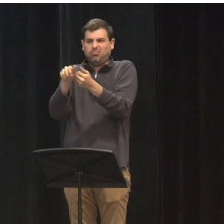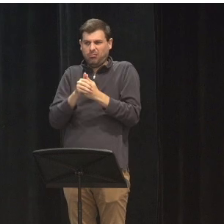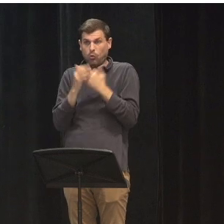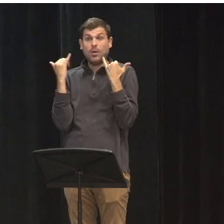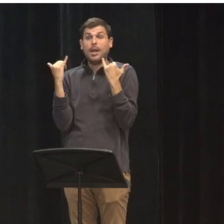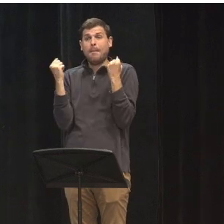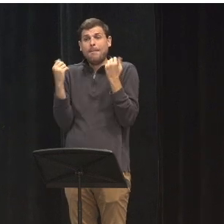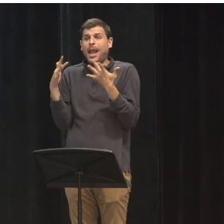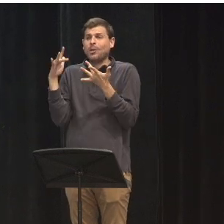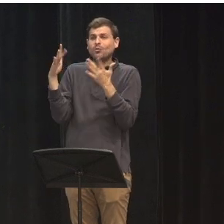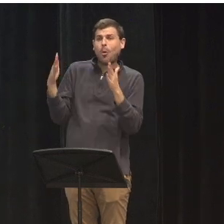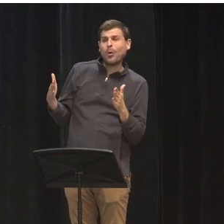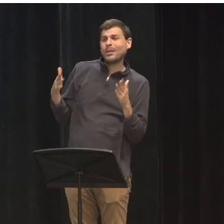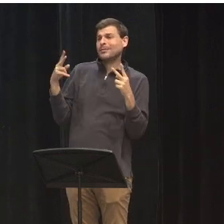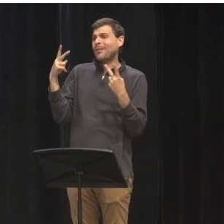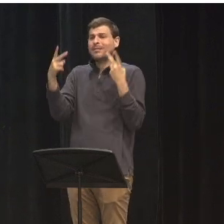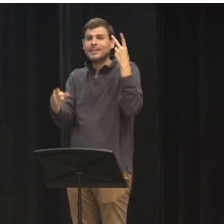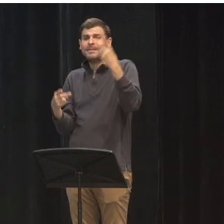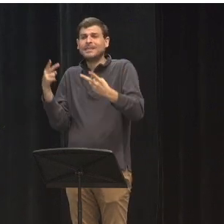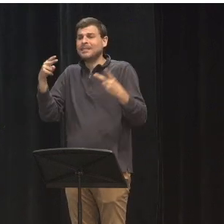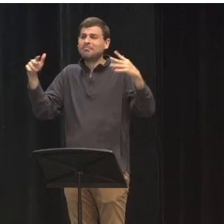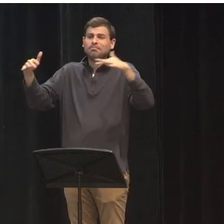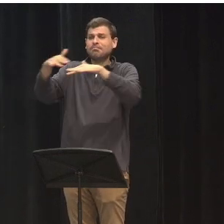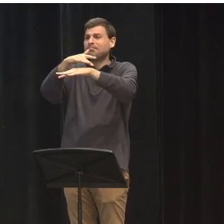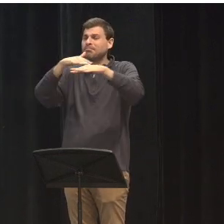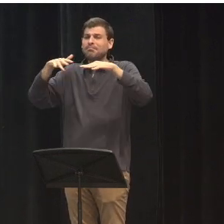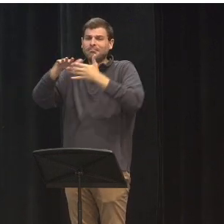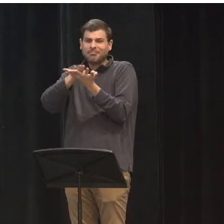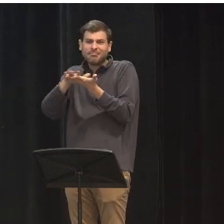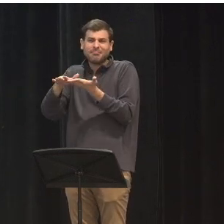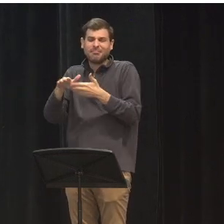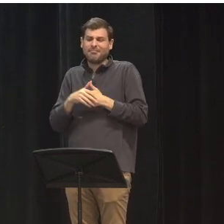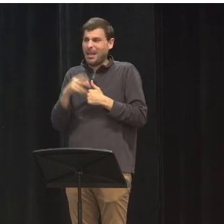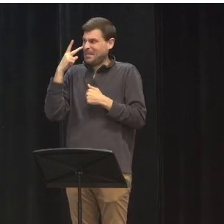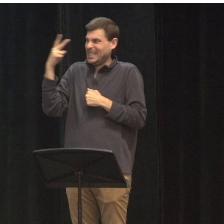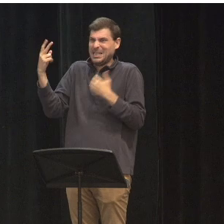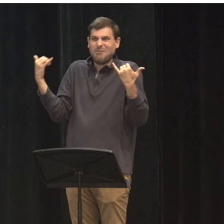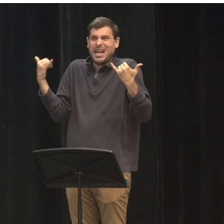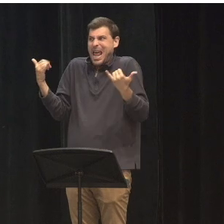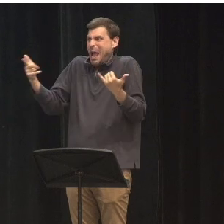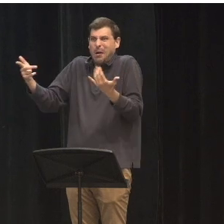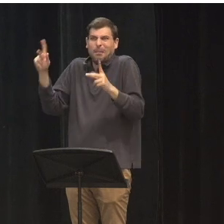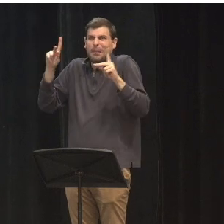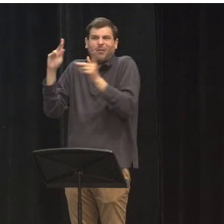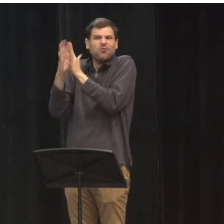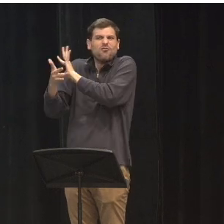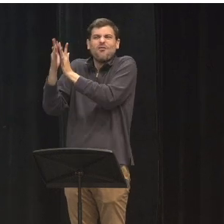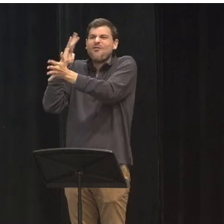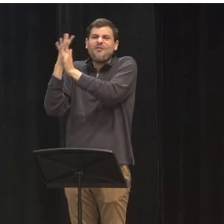here all the time. I I'm here right now and the place is teeming with activity.